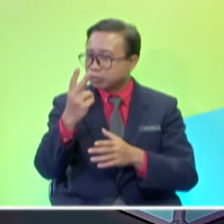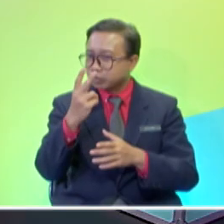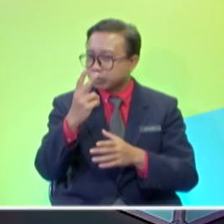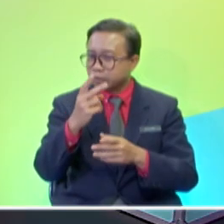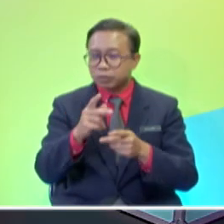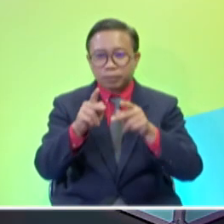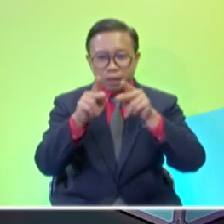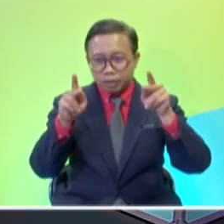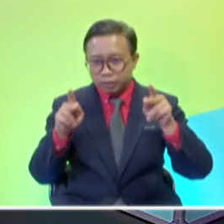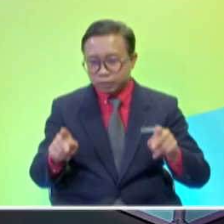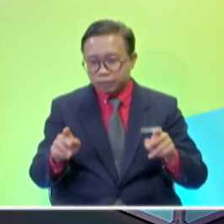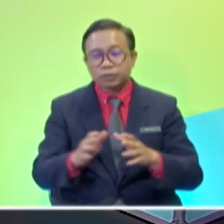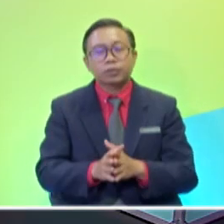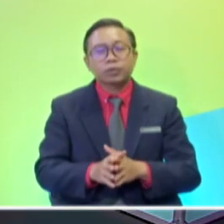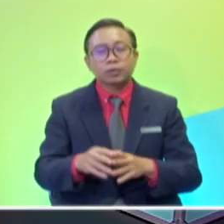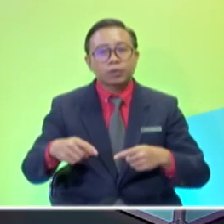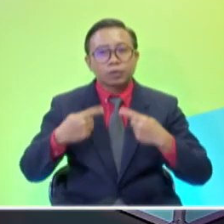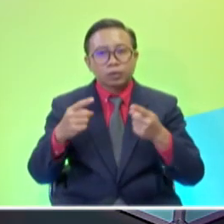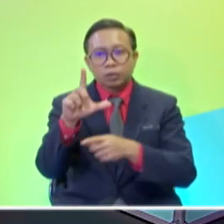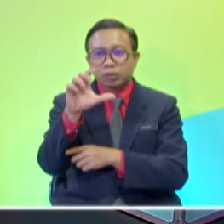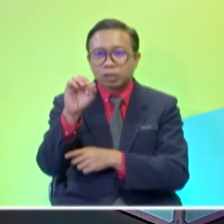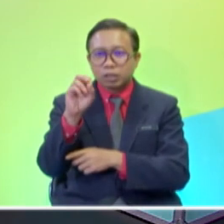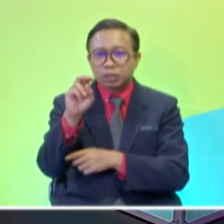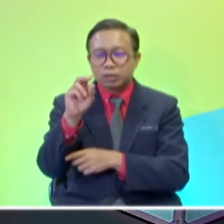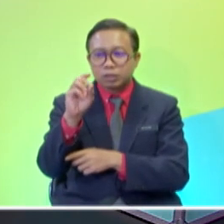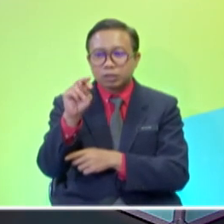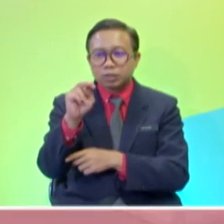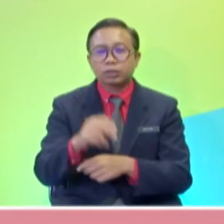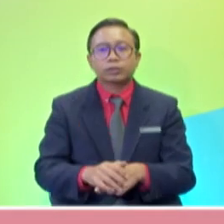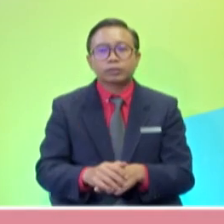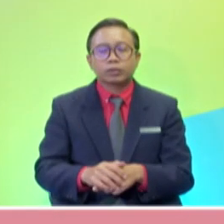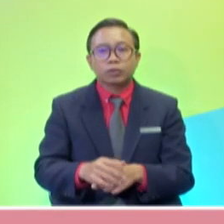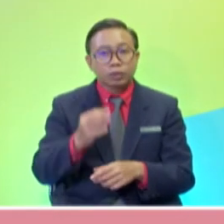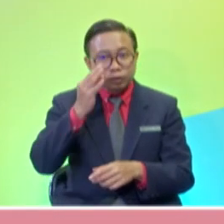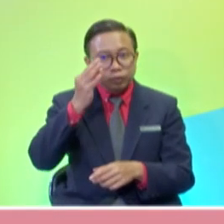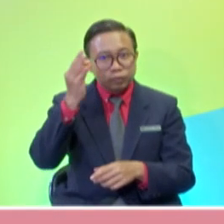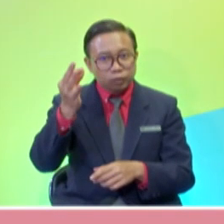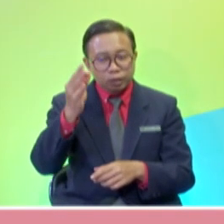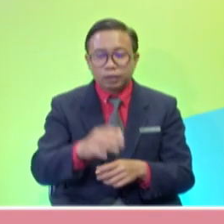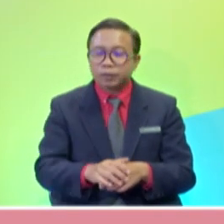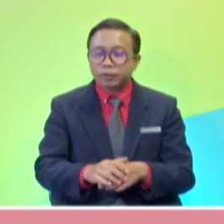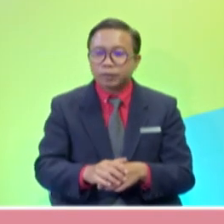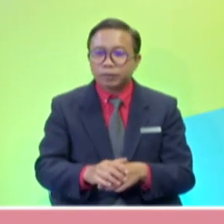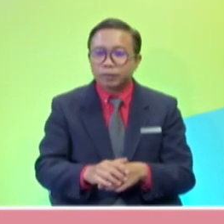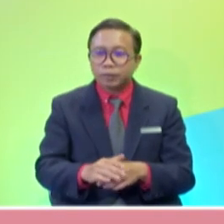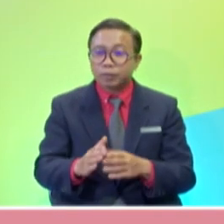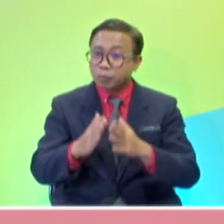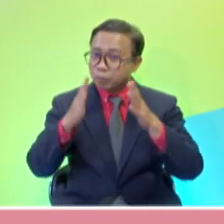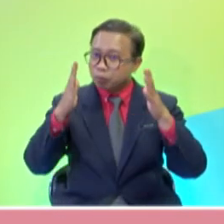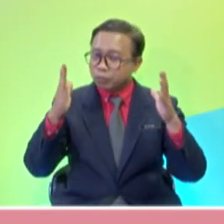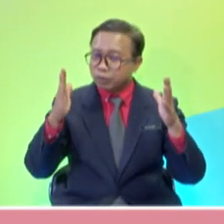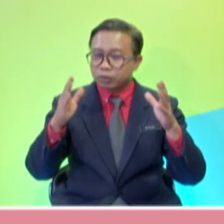We also went to the London Eye. It was fun, but Mum thought it was a bit scary.